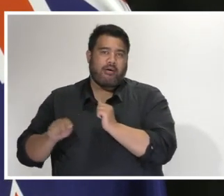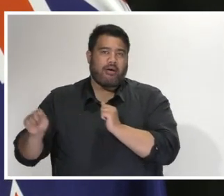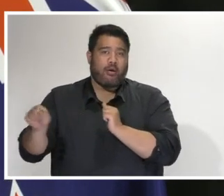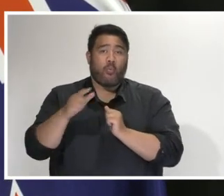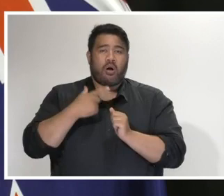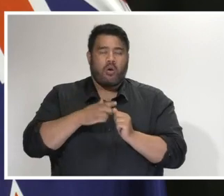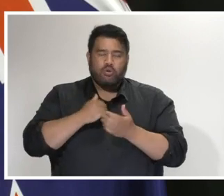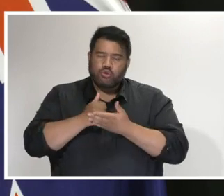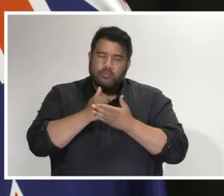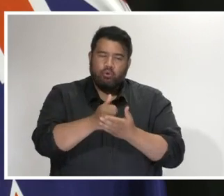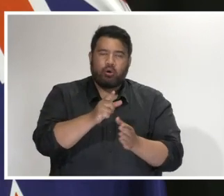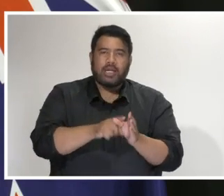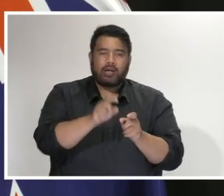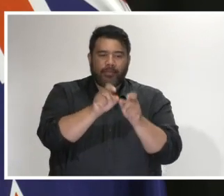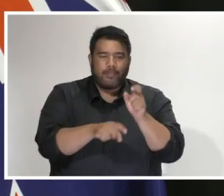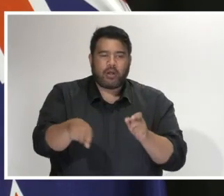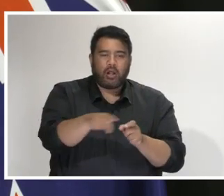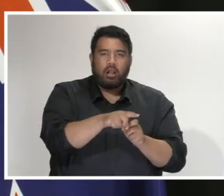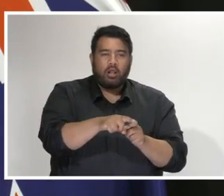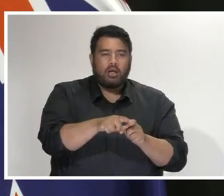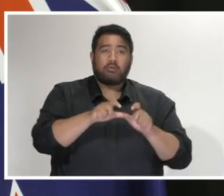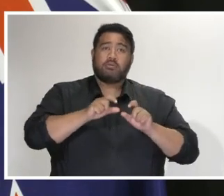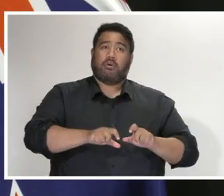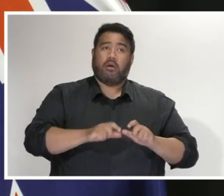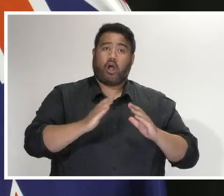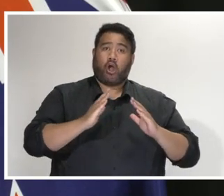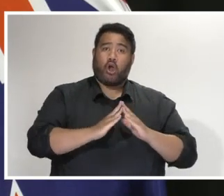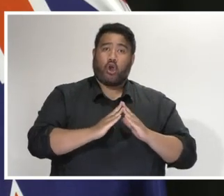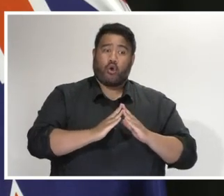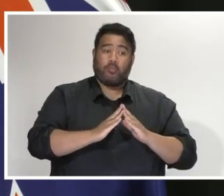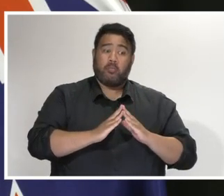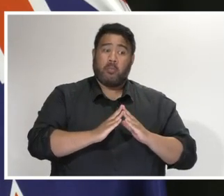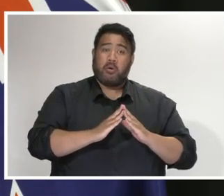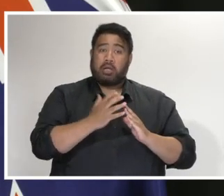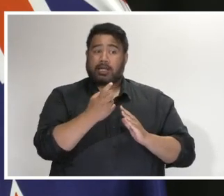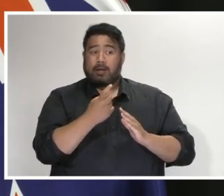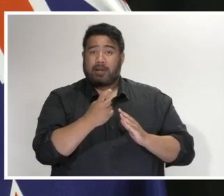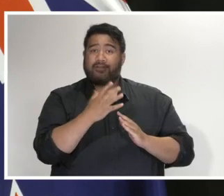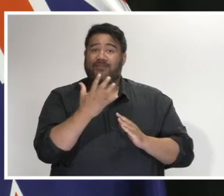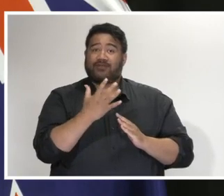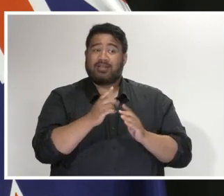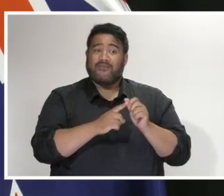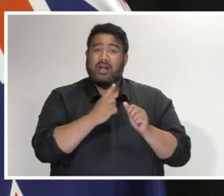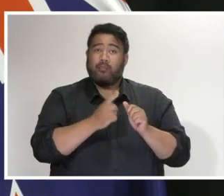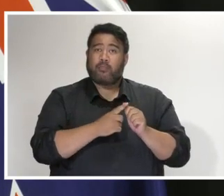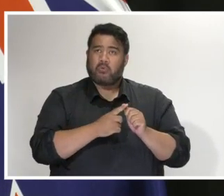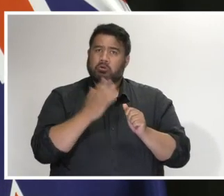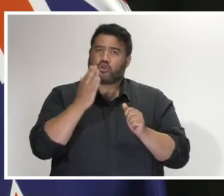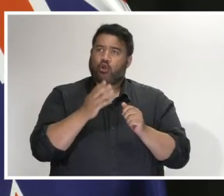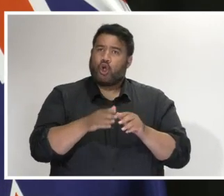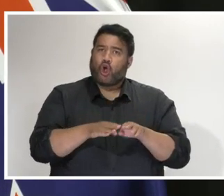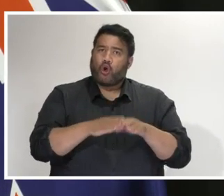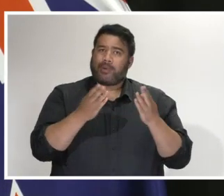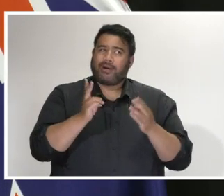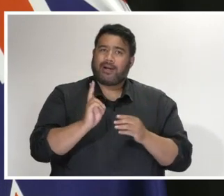young people to continue their learning from home when Term 2 begins on the 15th of April. That's next Wednesday, 1 week